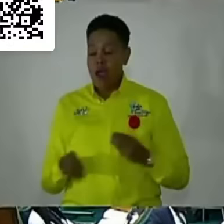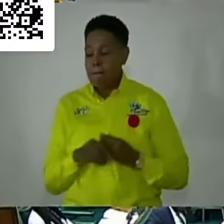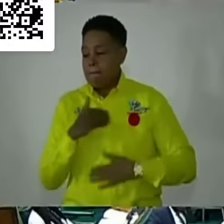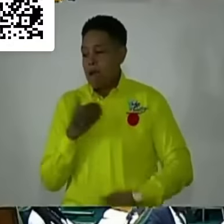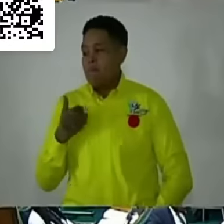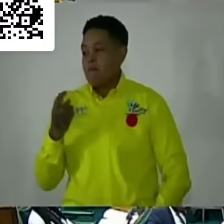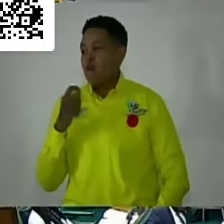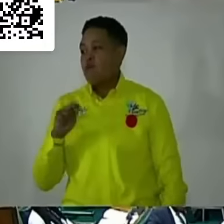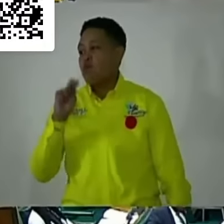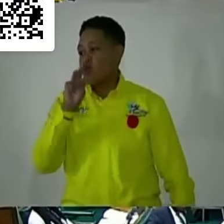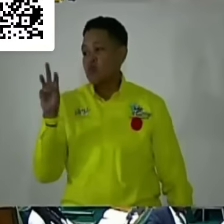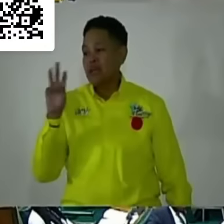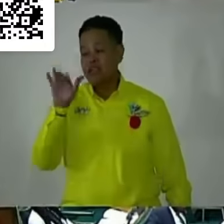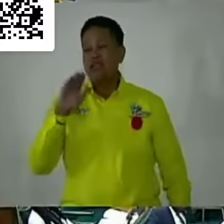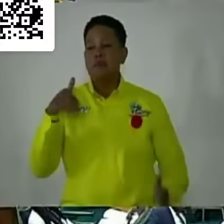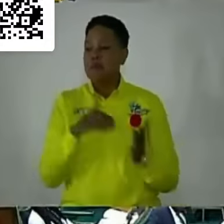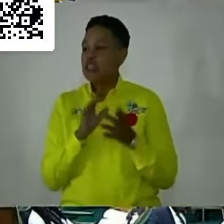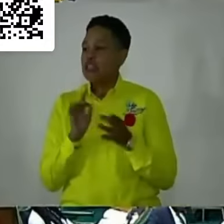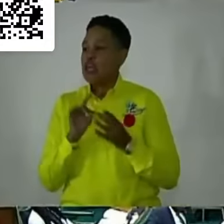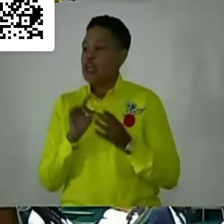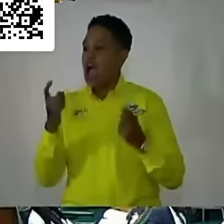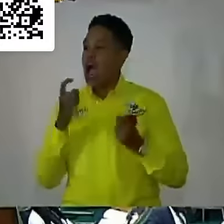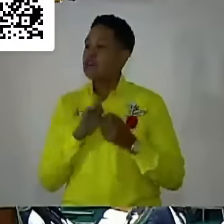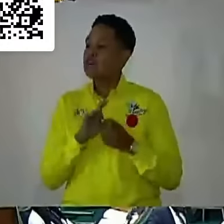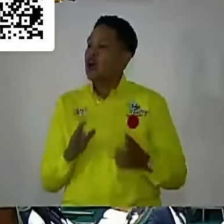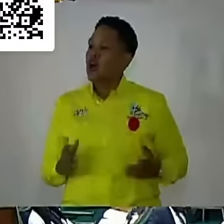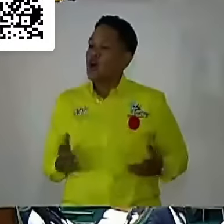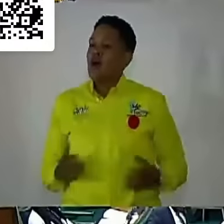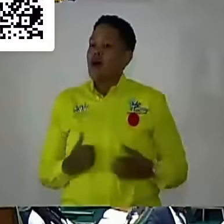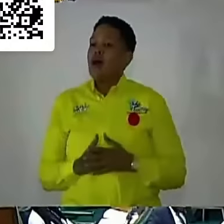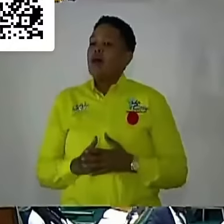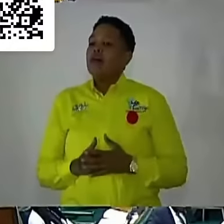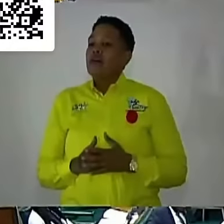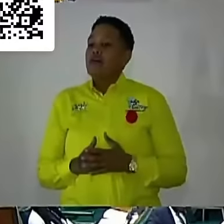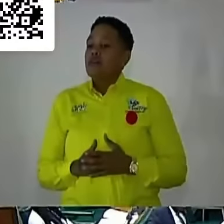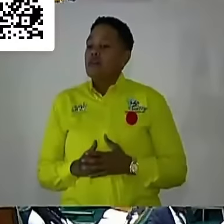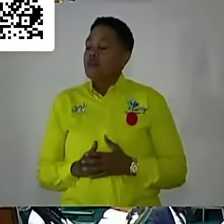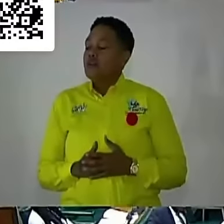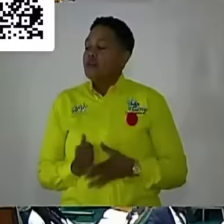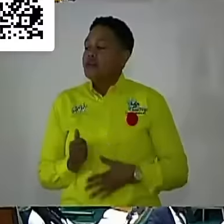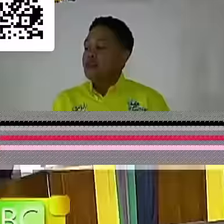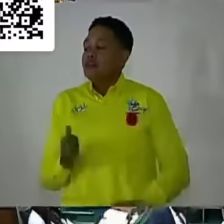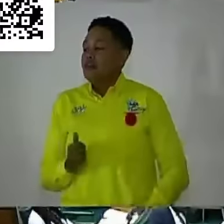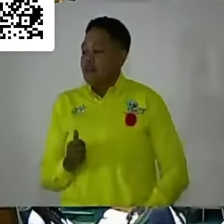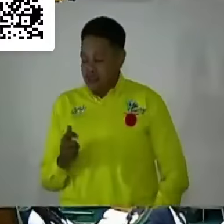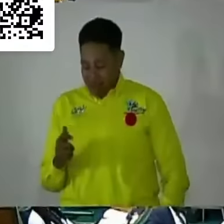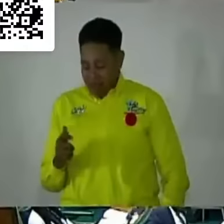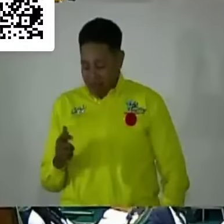from Northwest Manchester asked about the various phases. And member, you will recall that